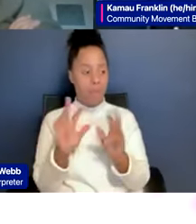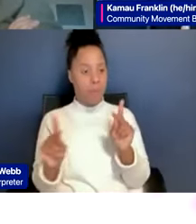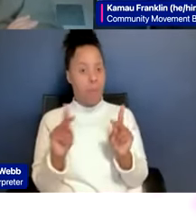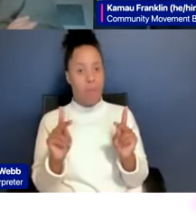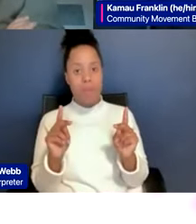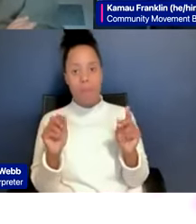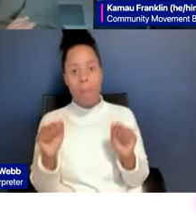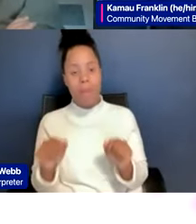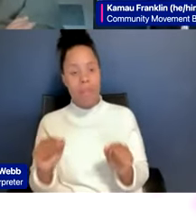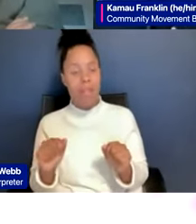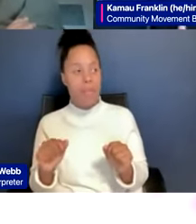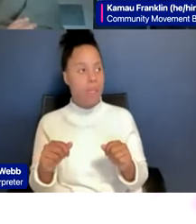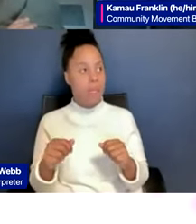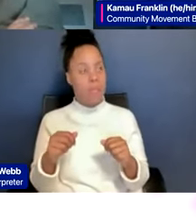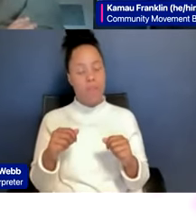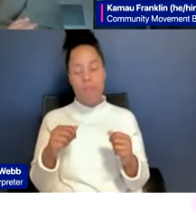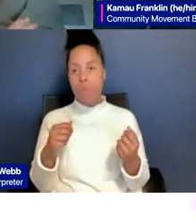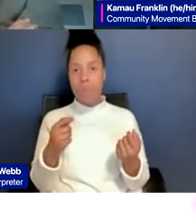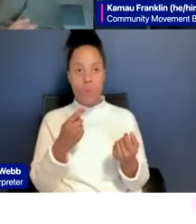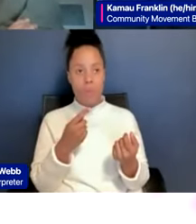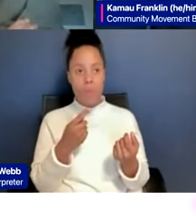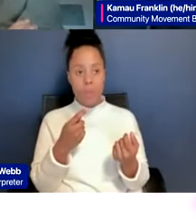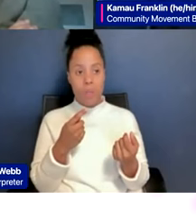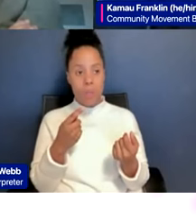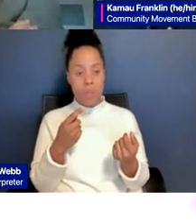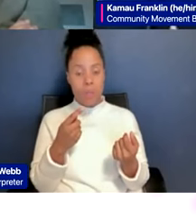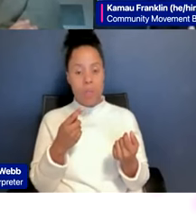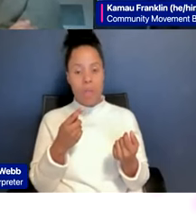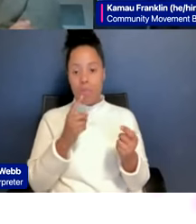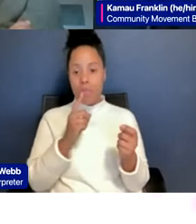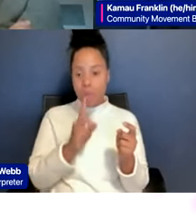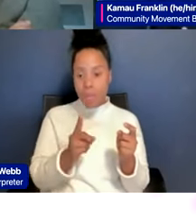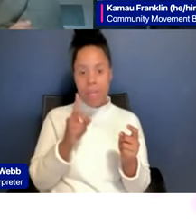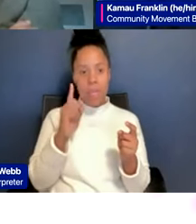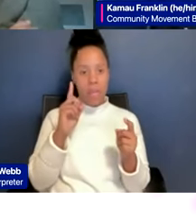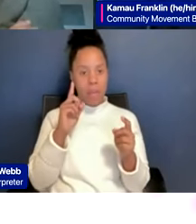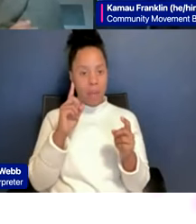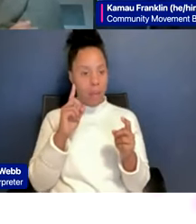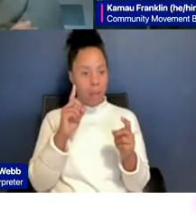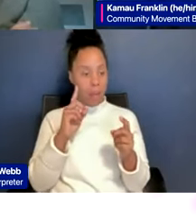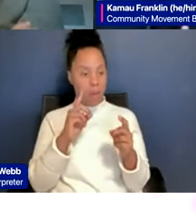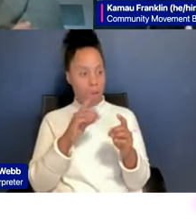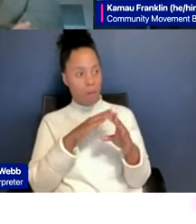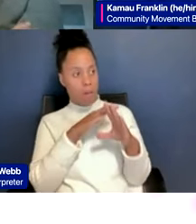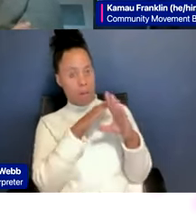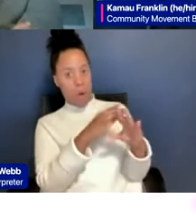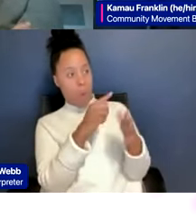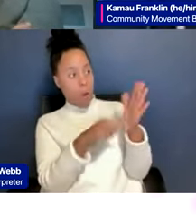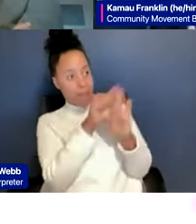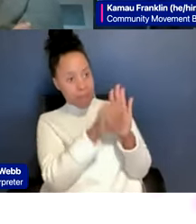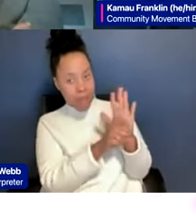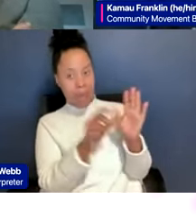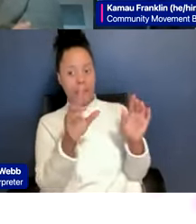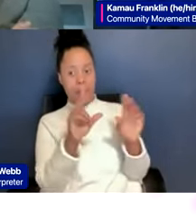the Israeli government is spinning, on what the State Department is spinning. And so for those purposes, I see it as a good thing. But